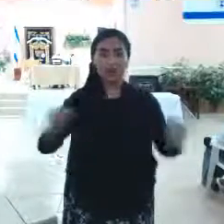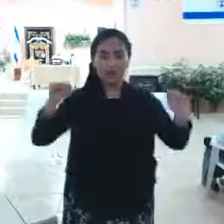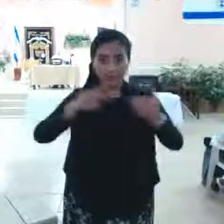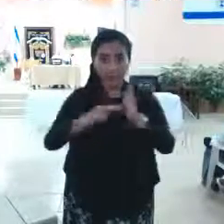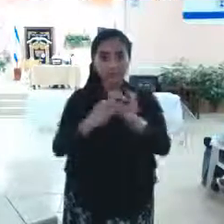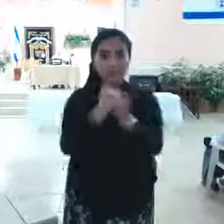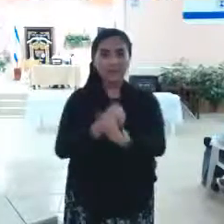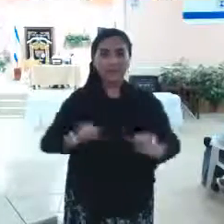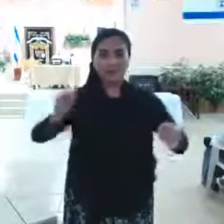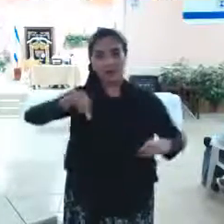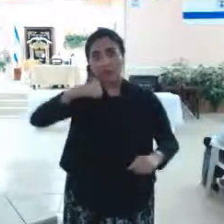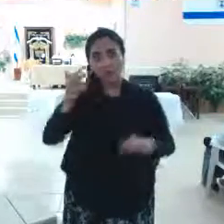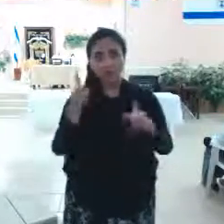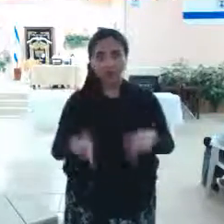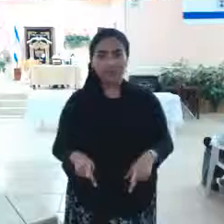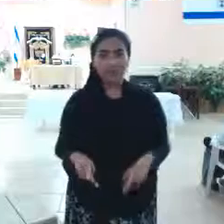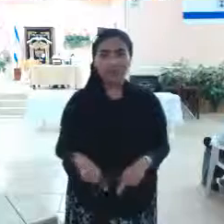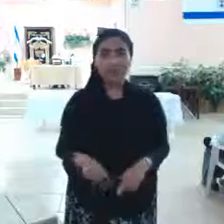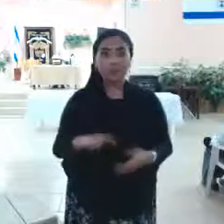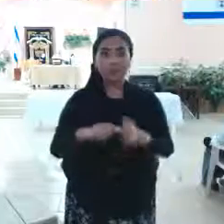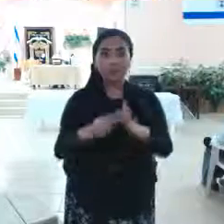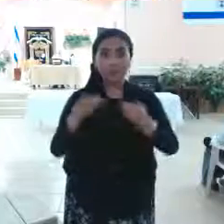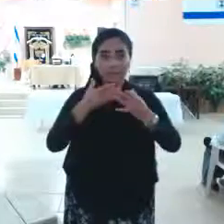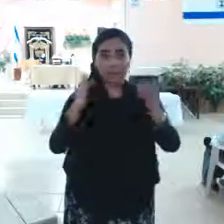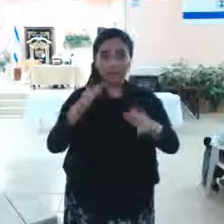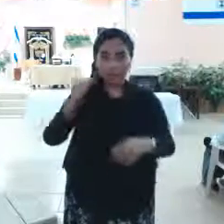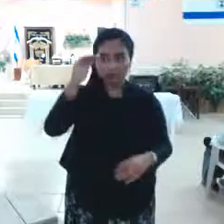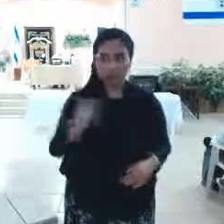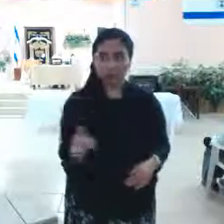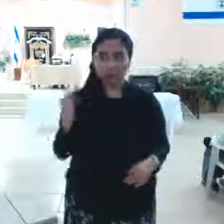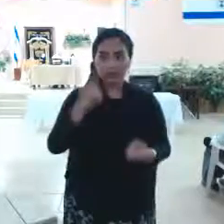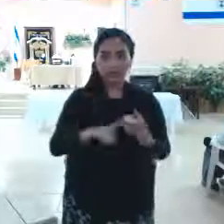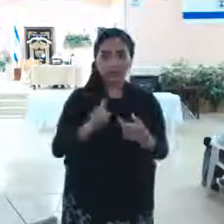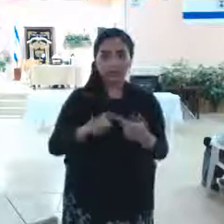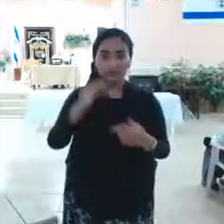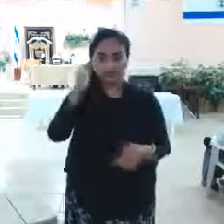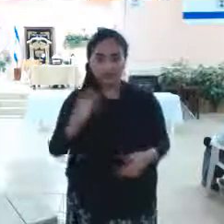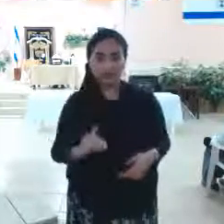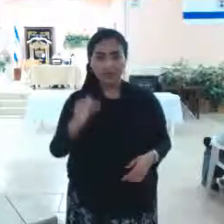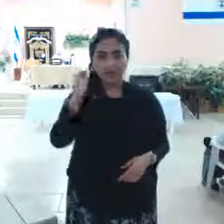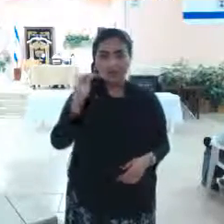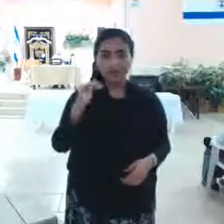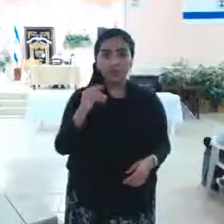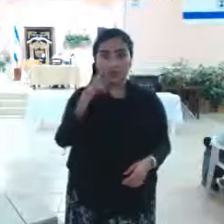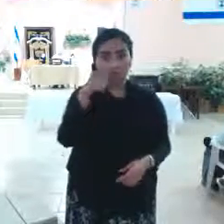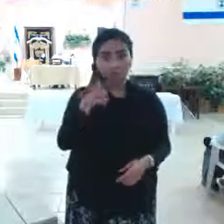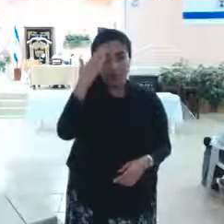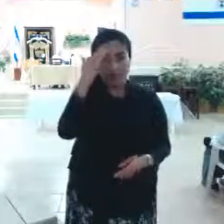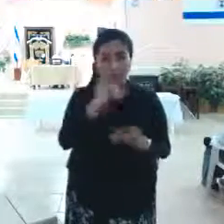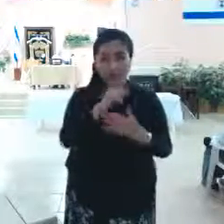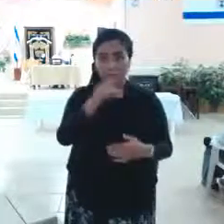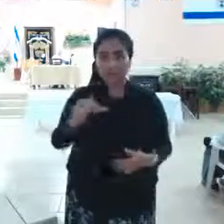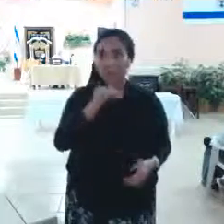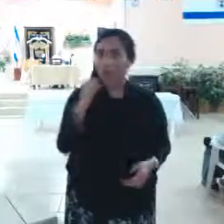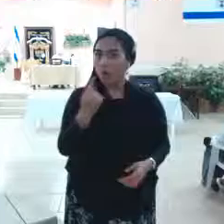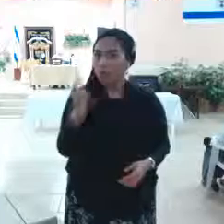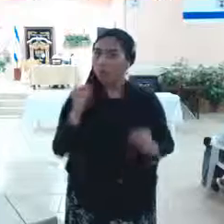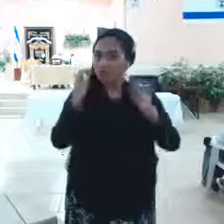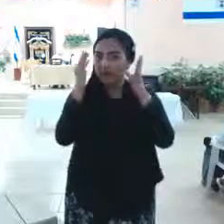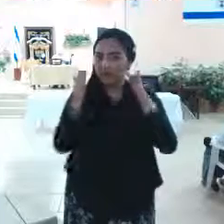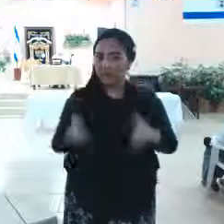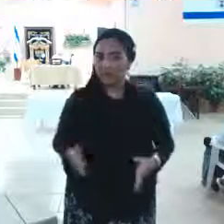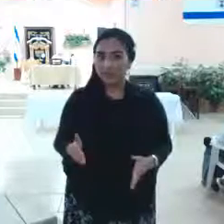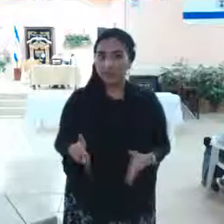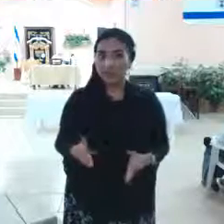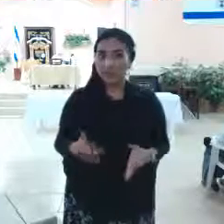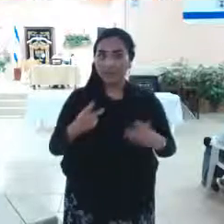do deliverance to others, to make tevilot, baptisms. Because I want you to know that not only the